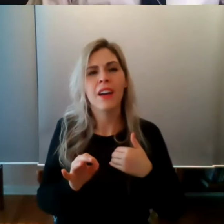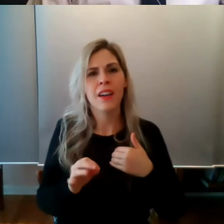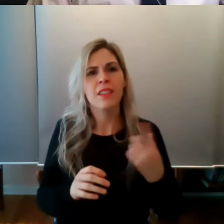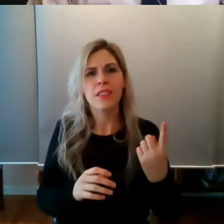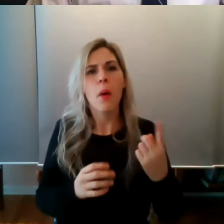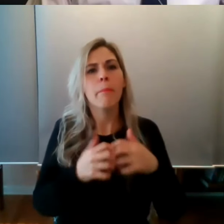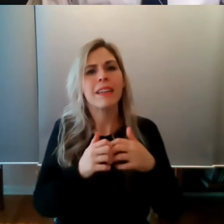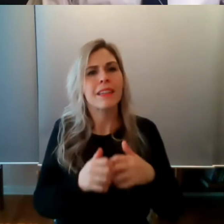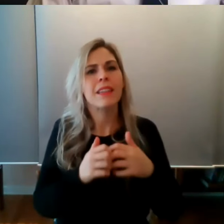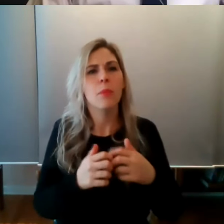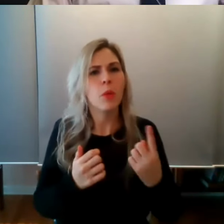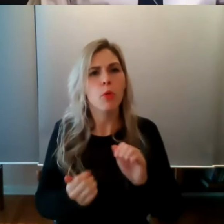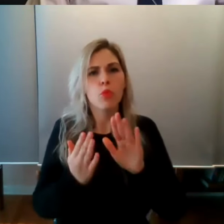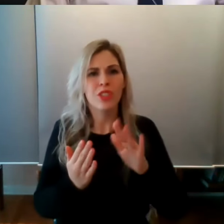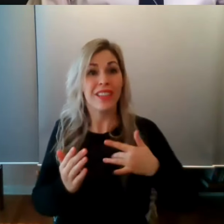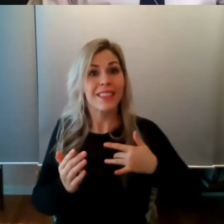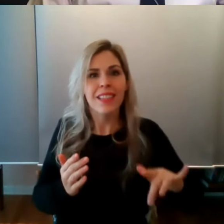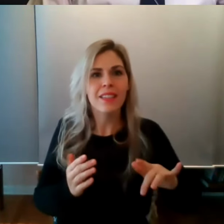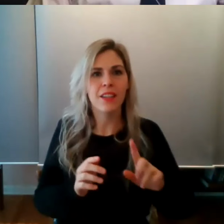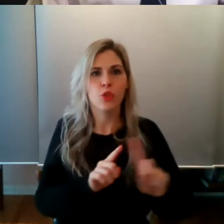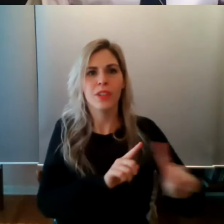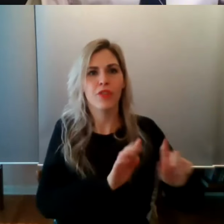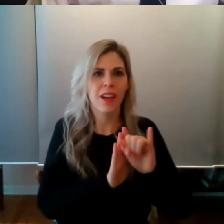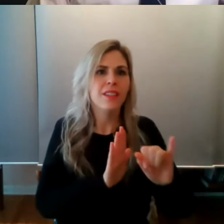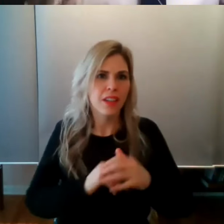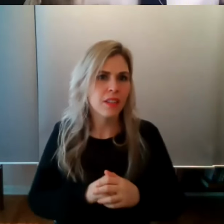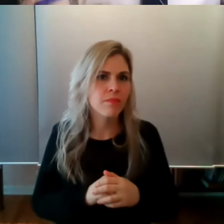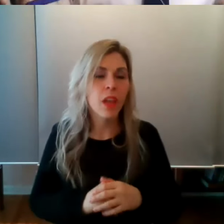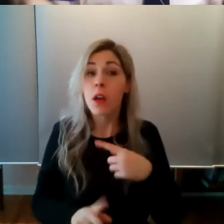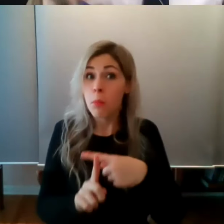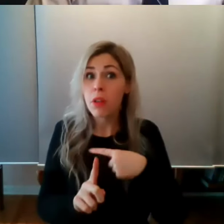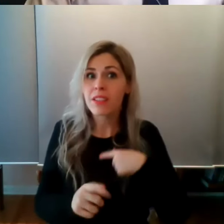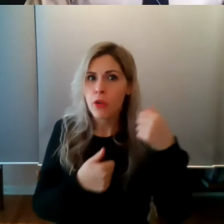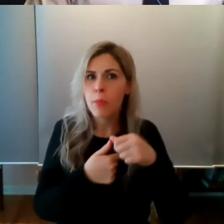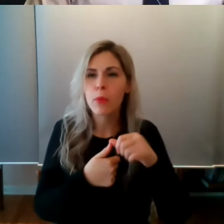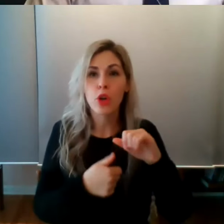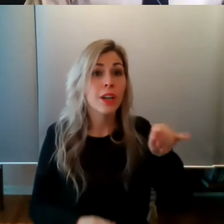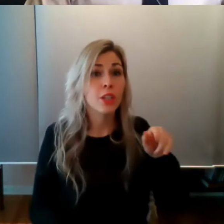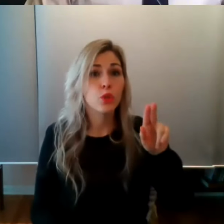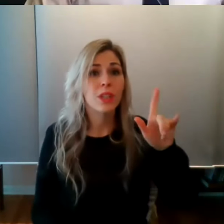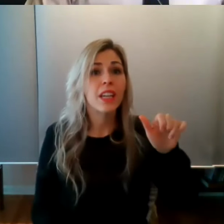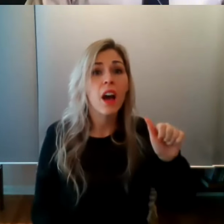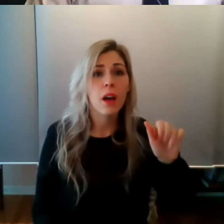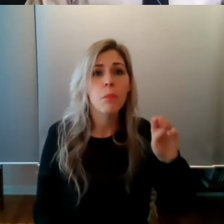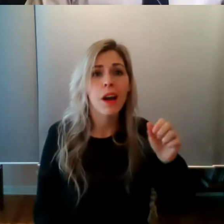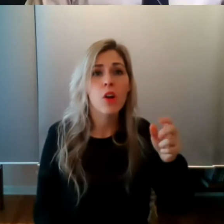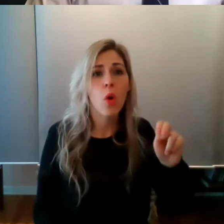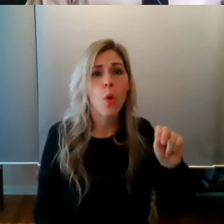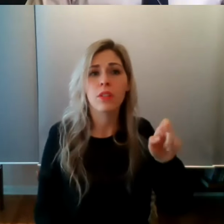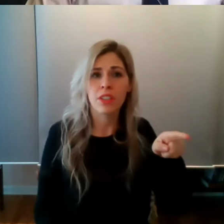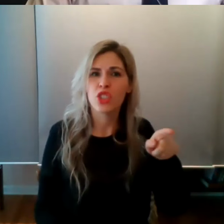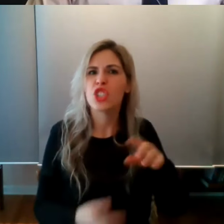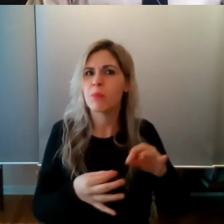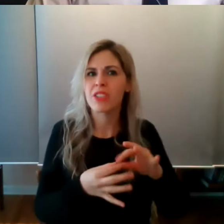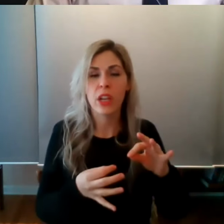mechanism. Additionally, importantly, I also remember how much Julia Magone believed attitude and mindset were